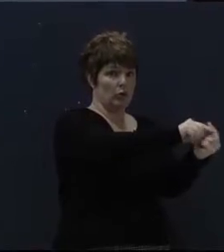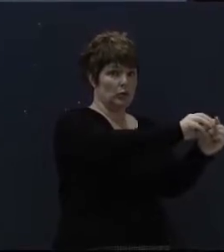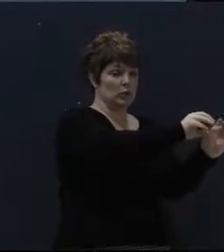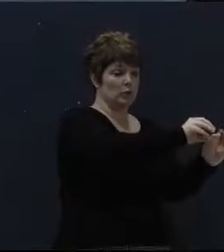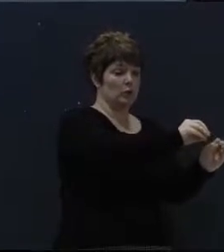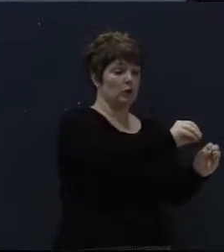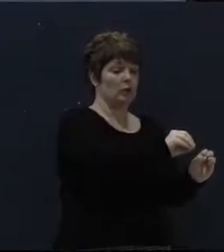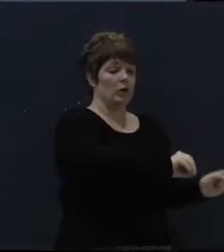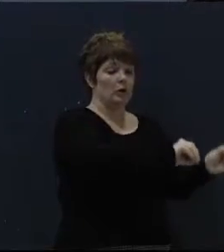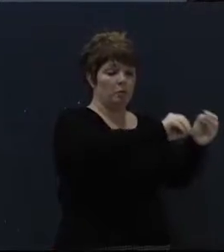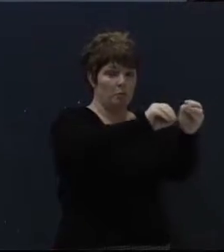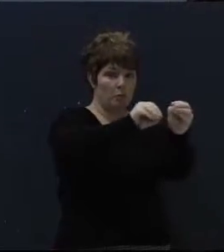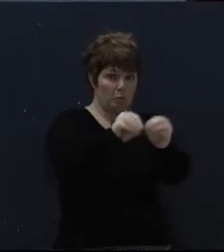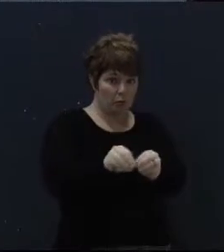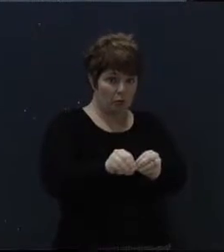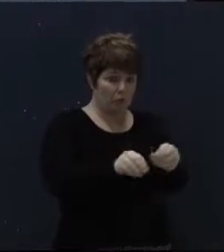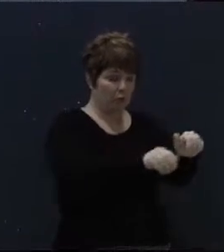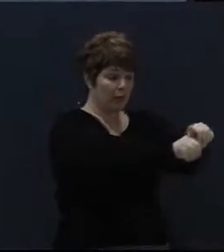court